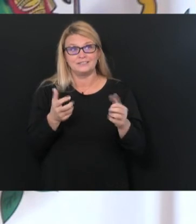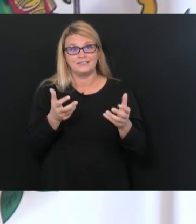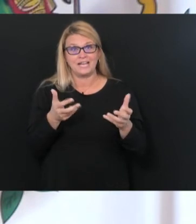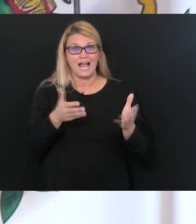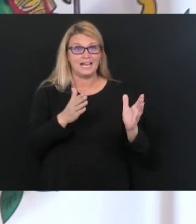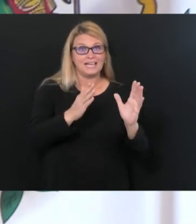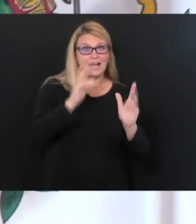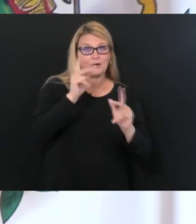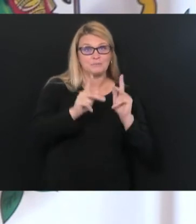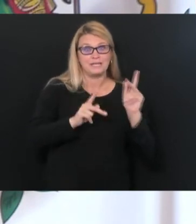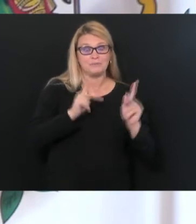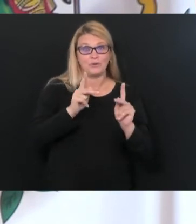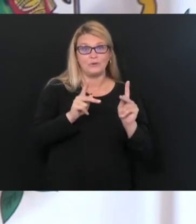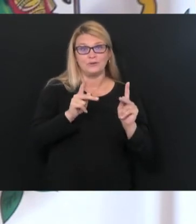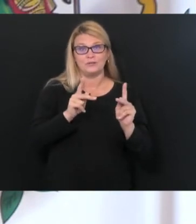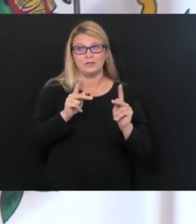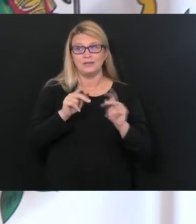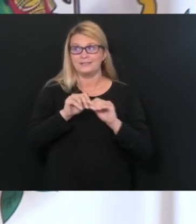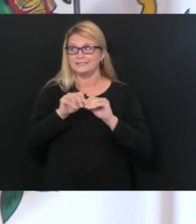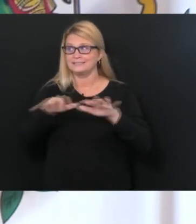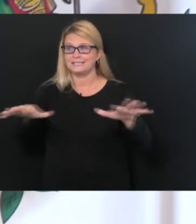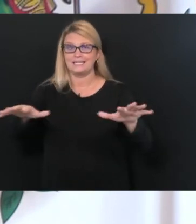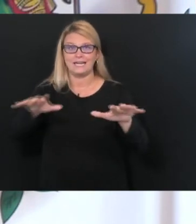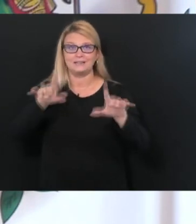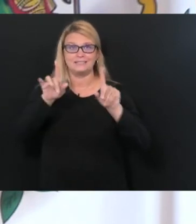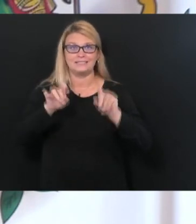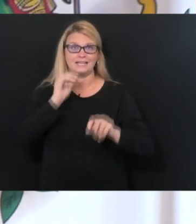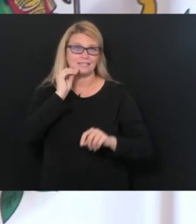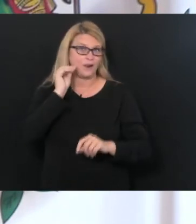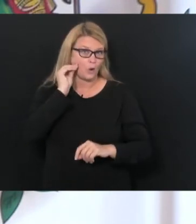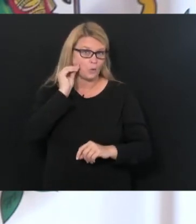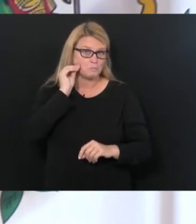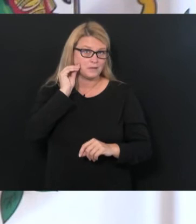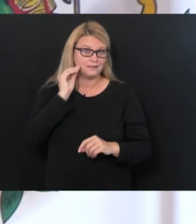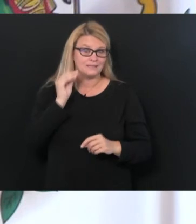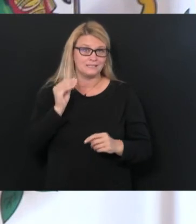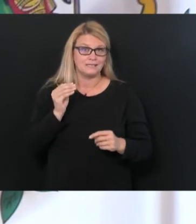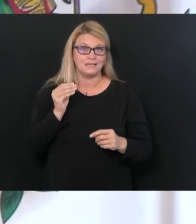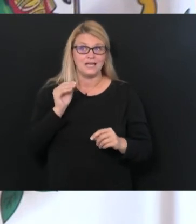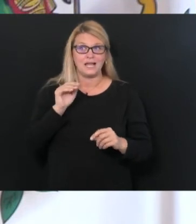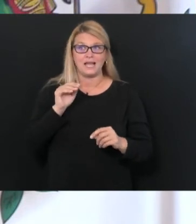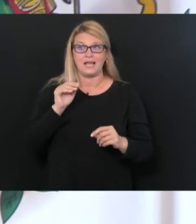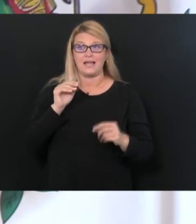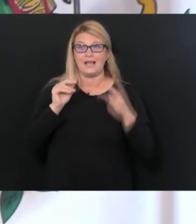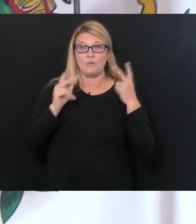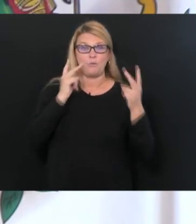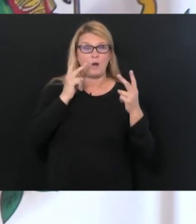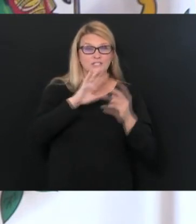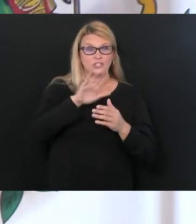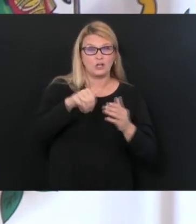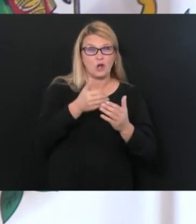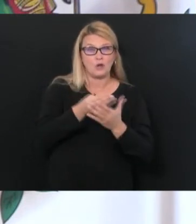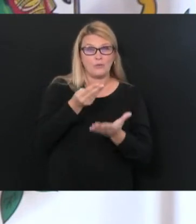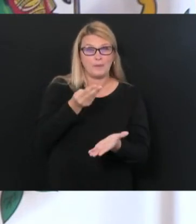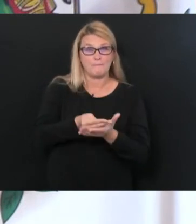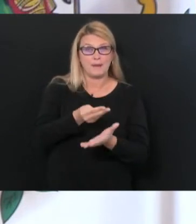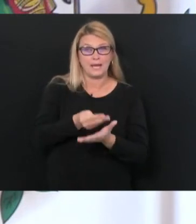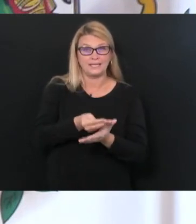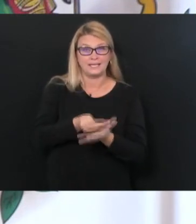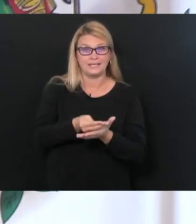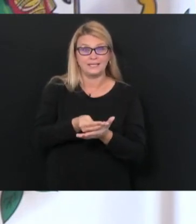allow people or get these number of tests out and everything, just from the standpoint that, in watching all the dollars that we have and the